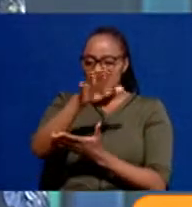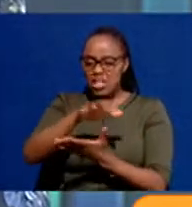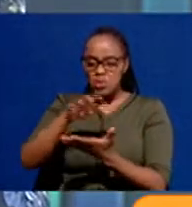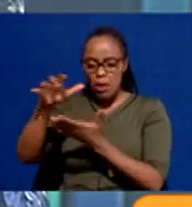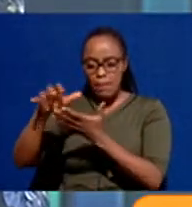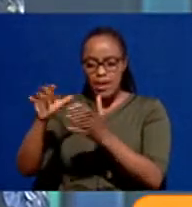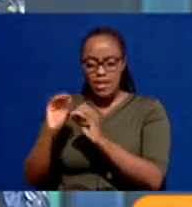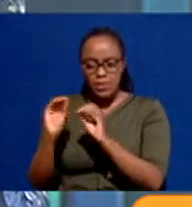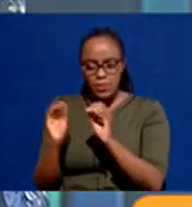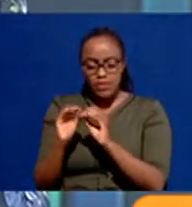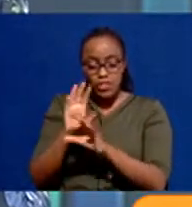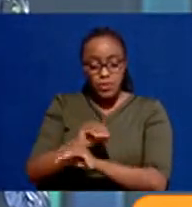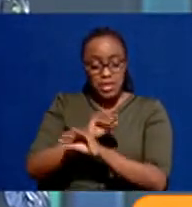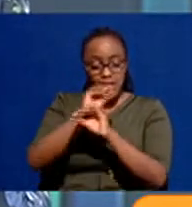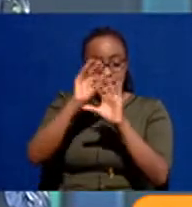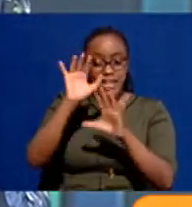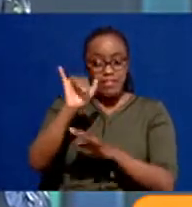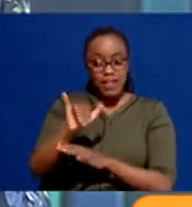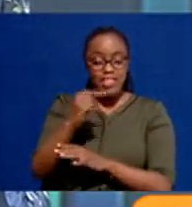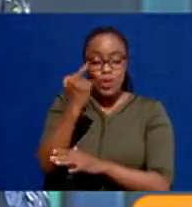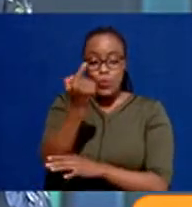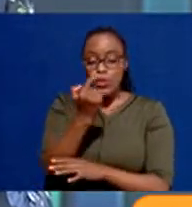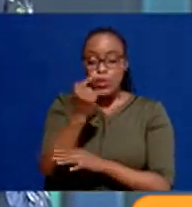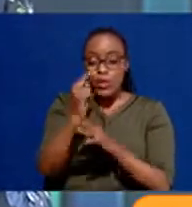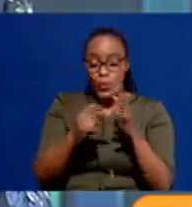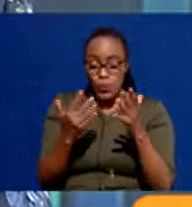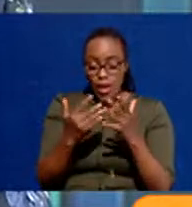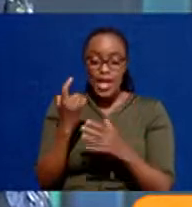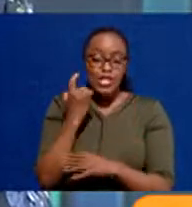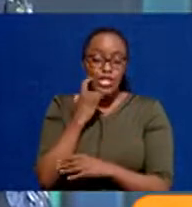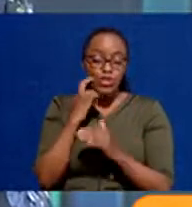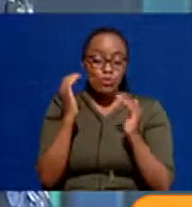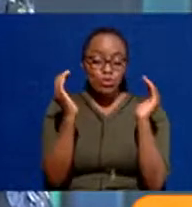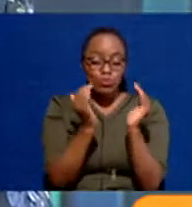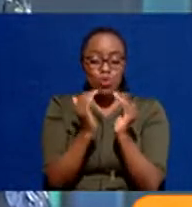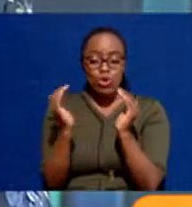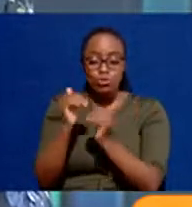supermarket, just to clarify. It will be in the kiosk,